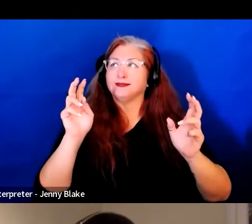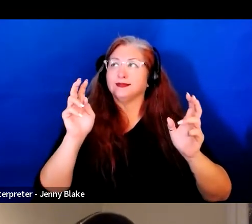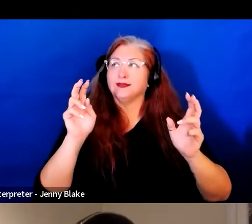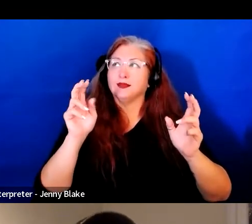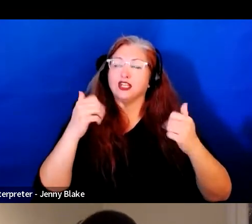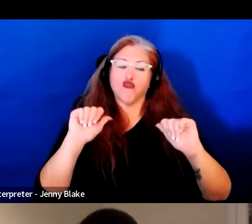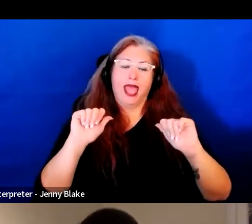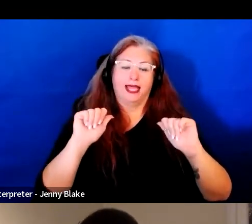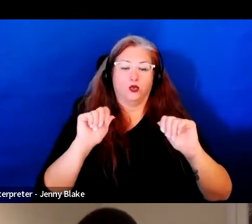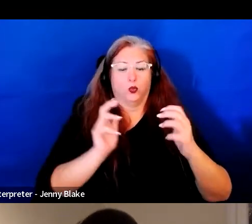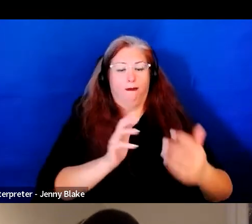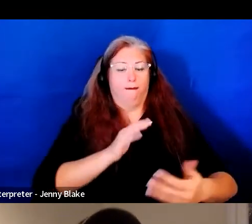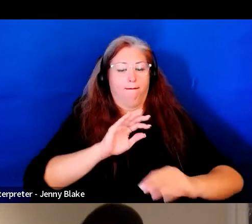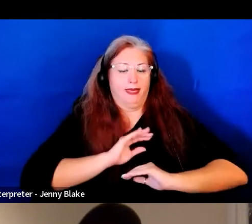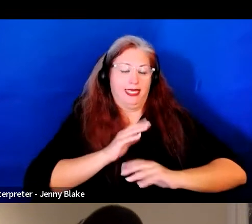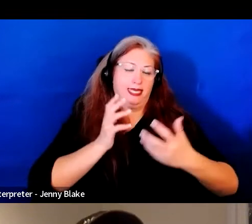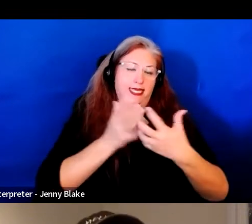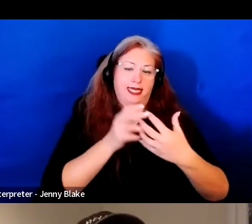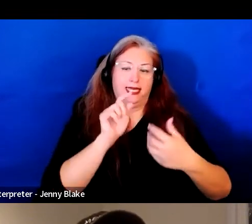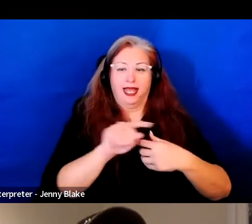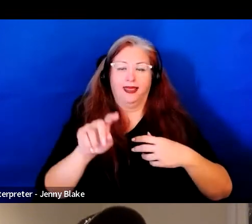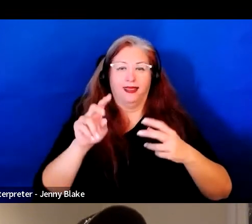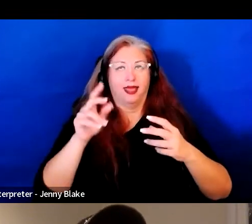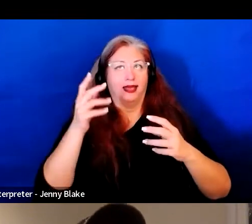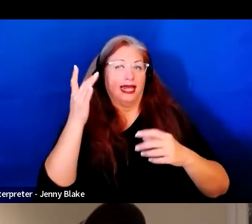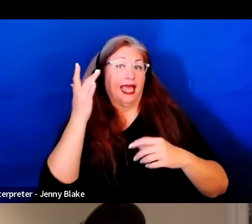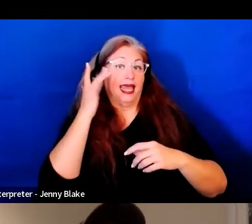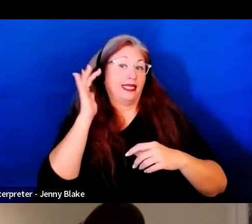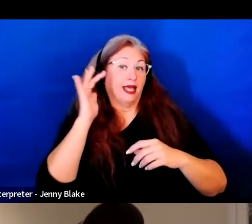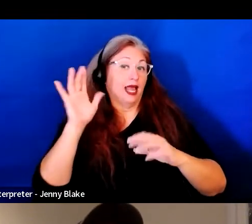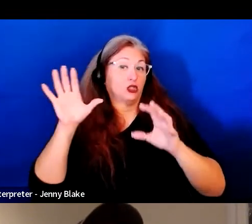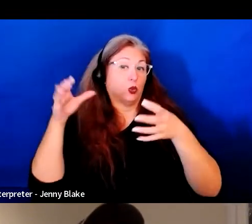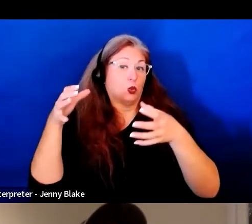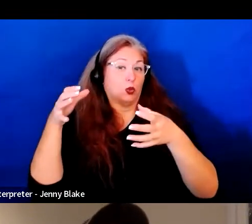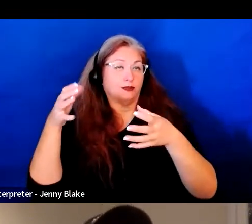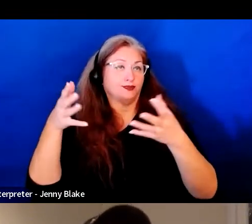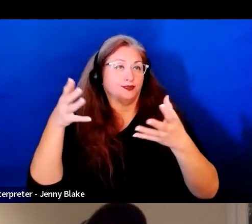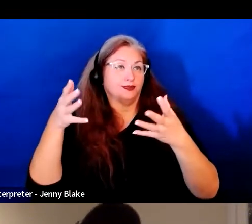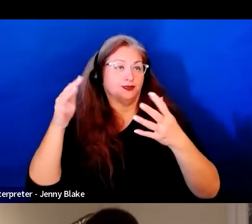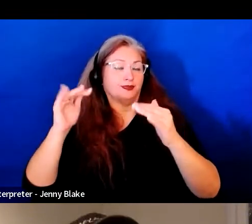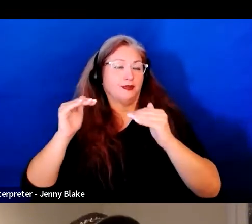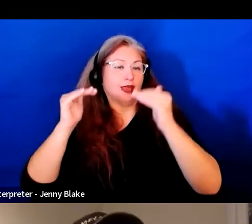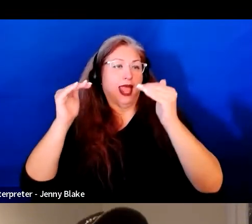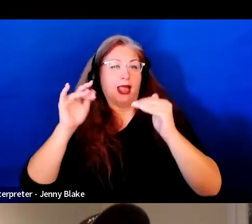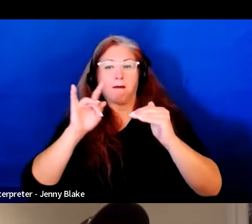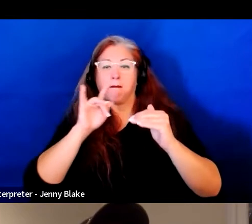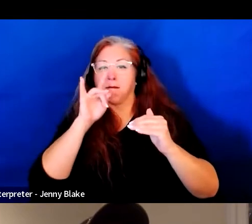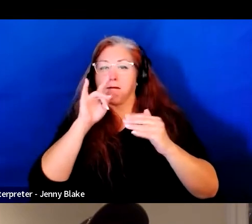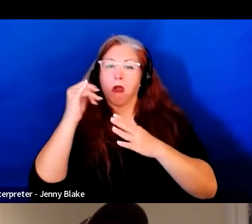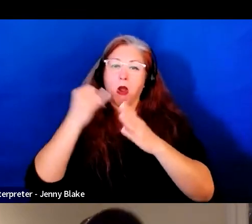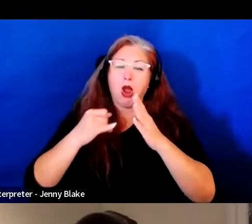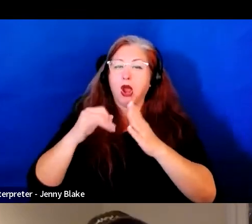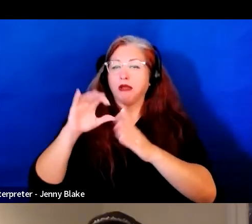catering towards the quote unquote intellectual, high art, high culture